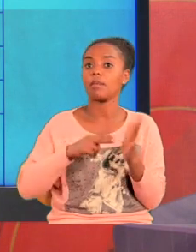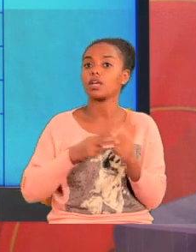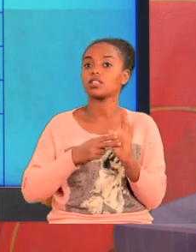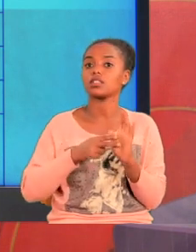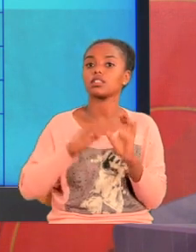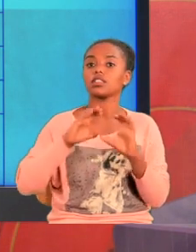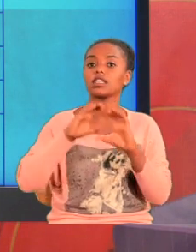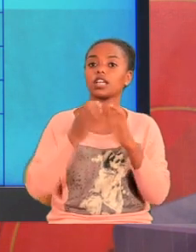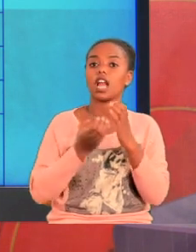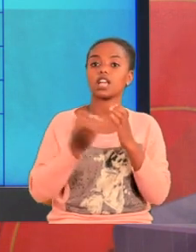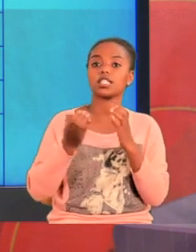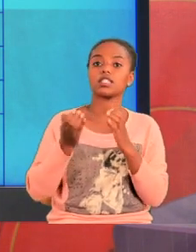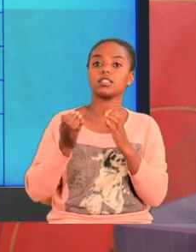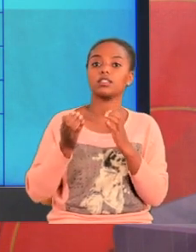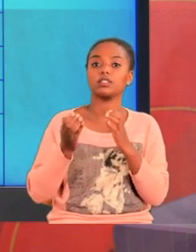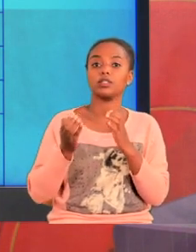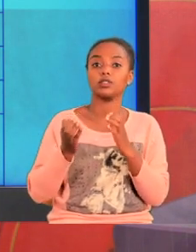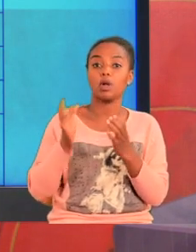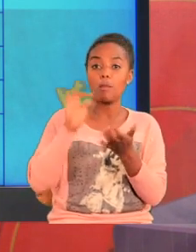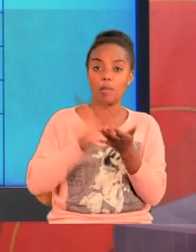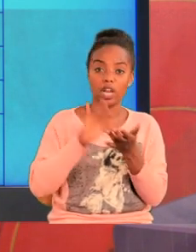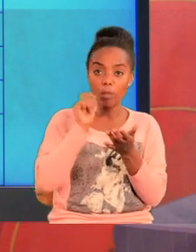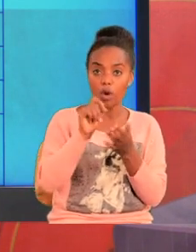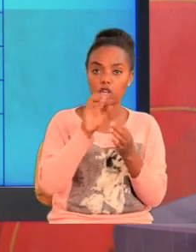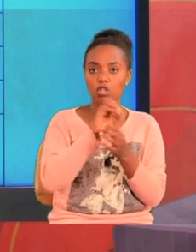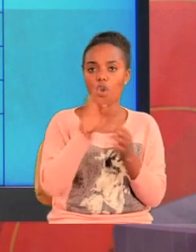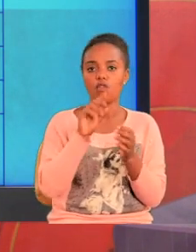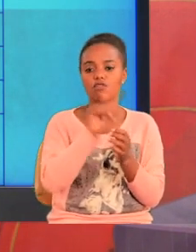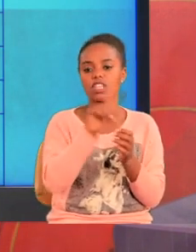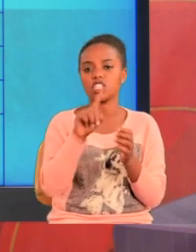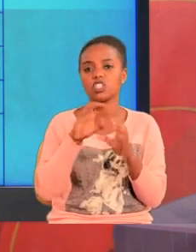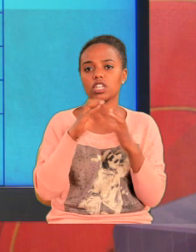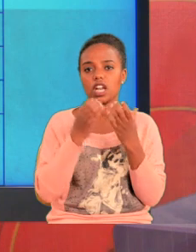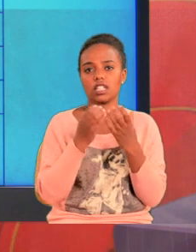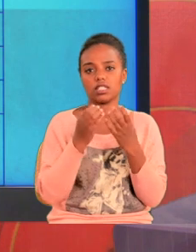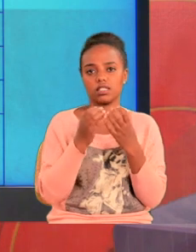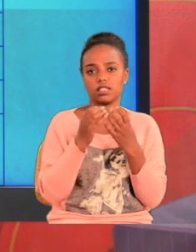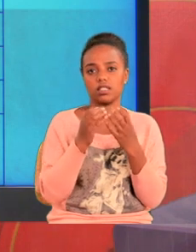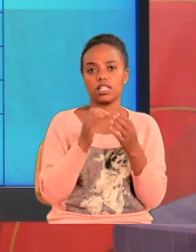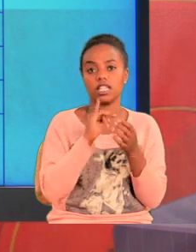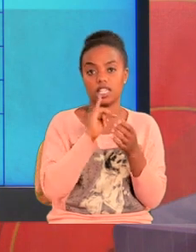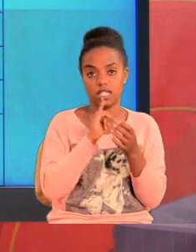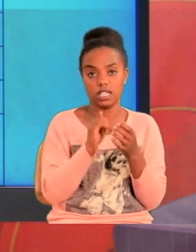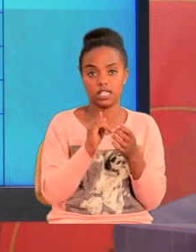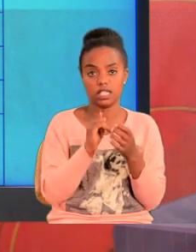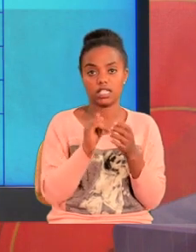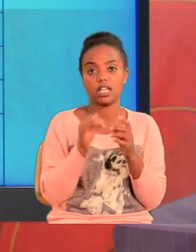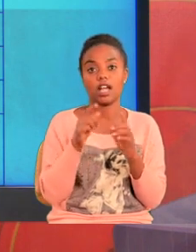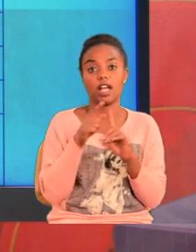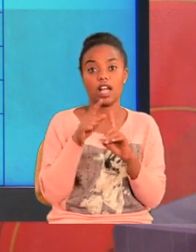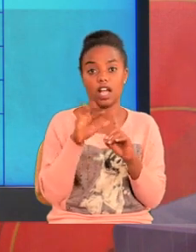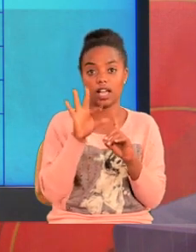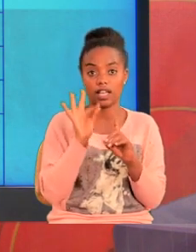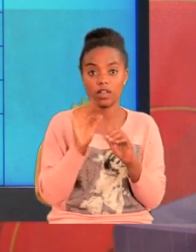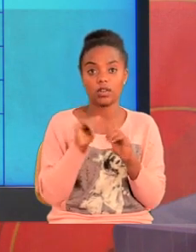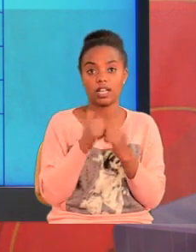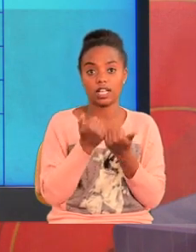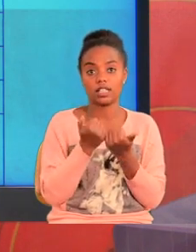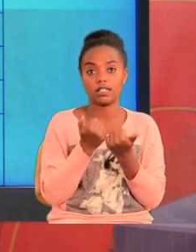the class midpoint of each class. The class midpoint is obtained